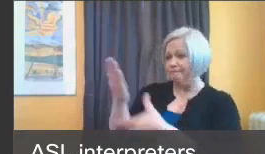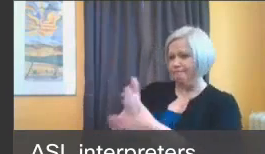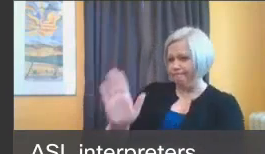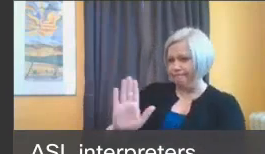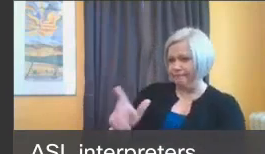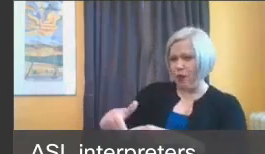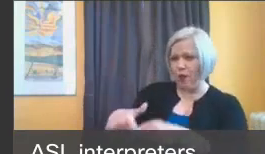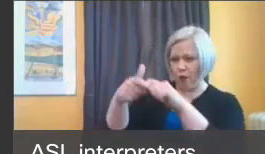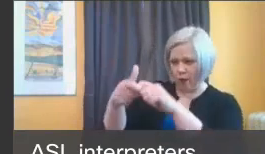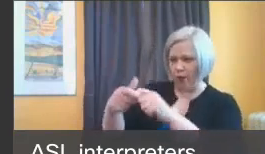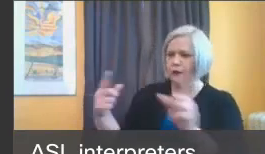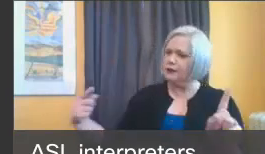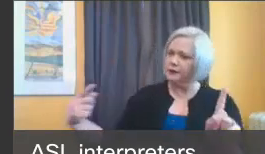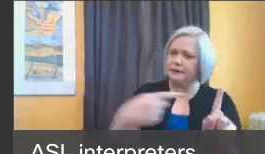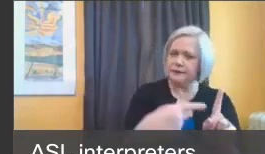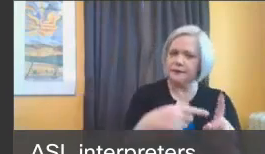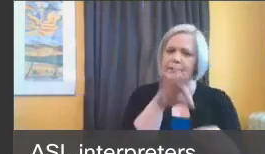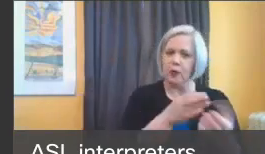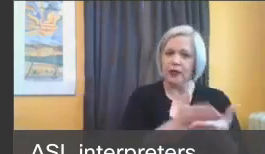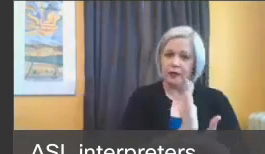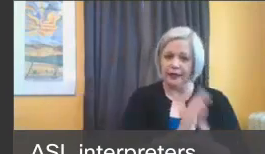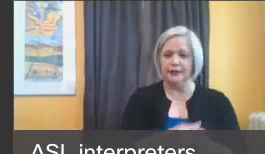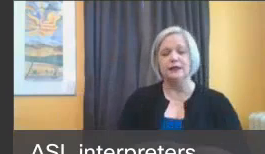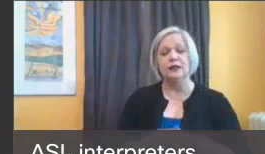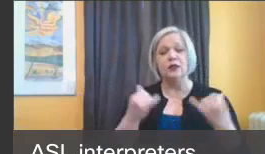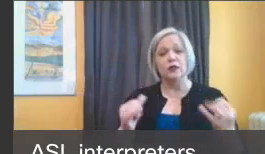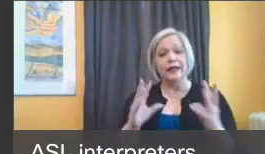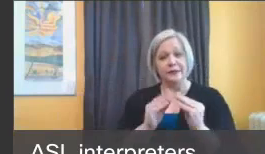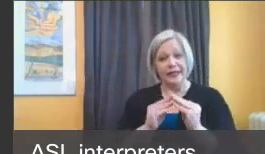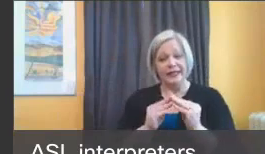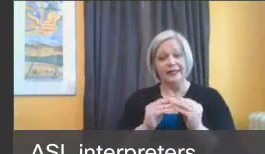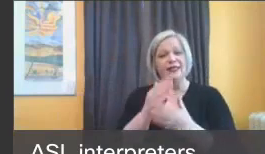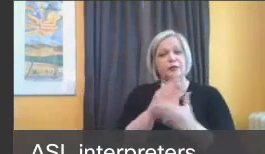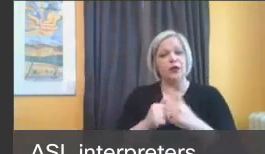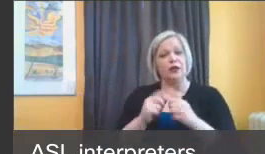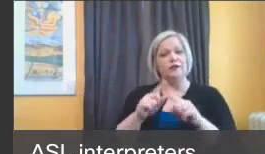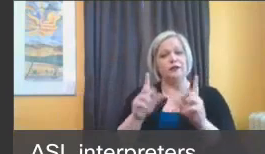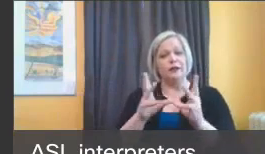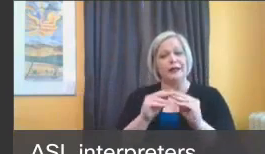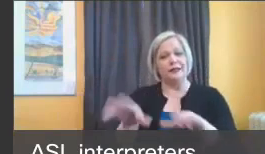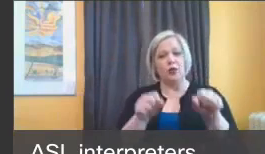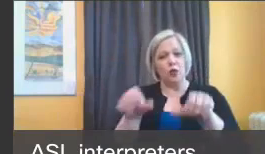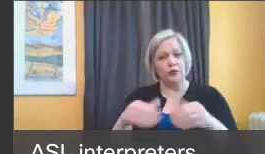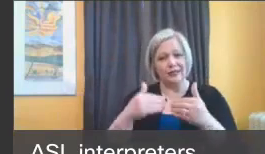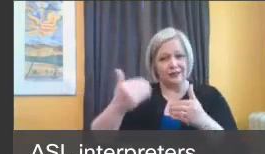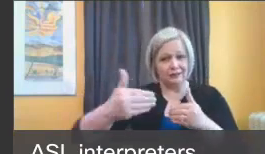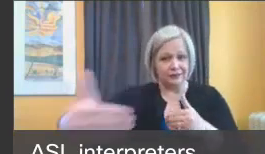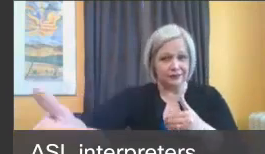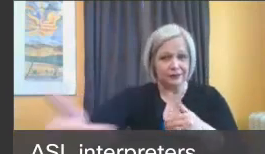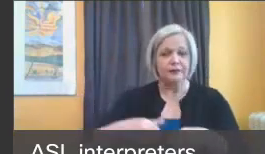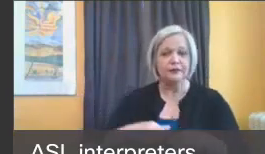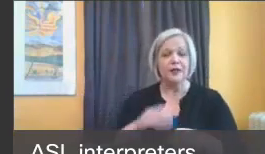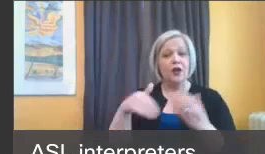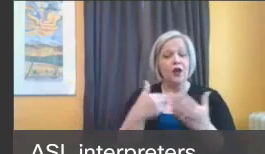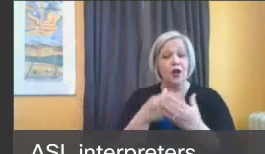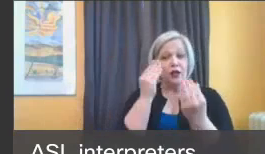so. Today's meeting is part of a series of meetings the committee is hosting on this topic. All meeting information is available in